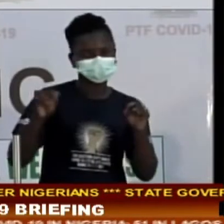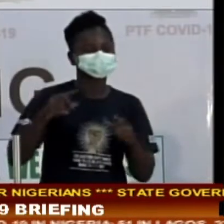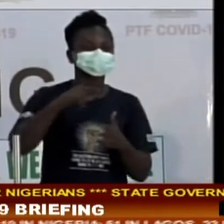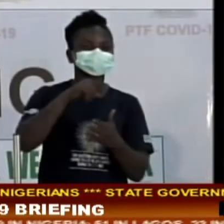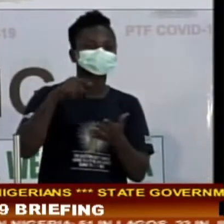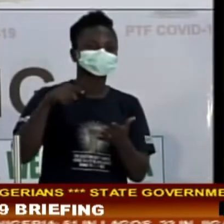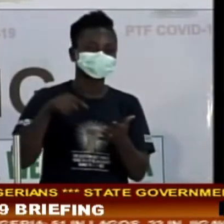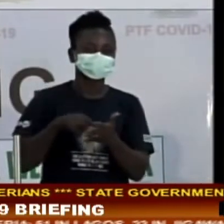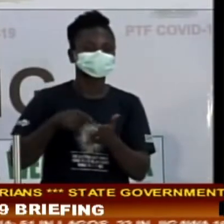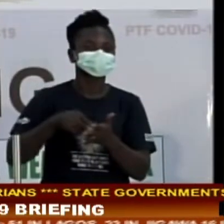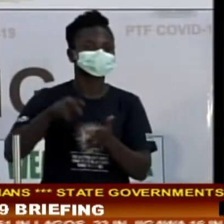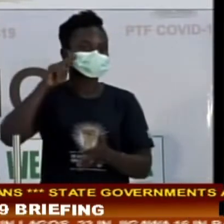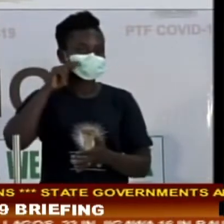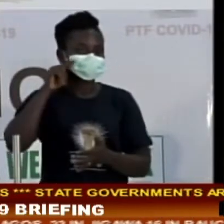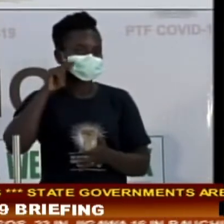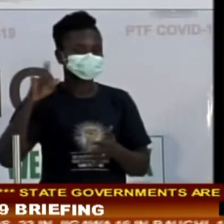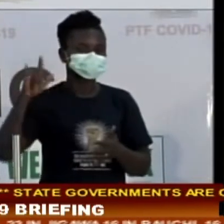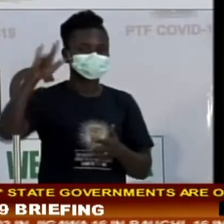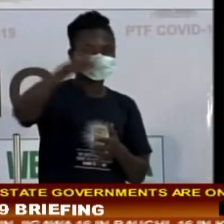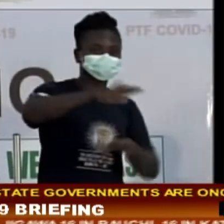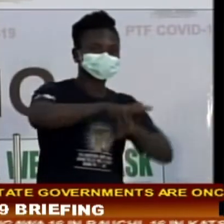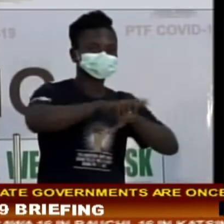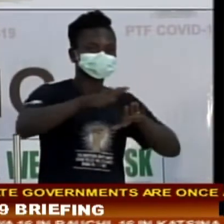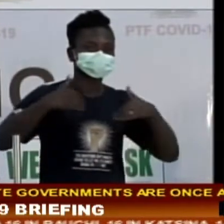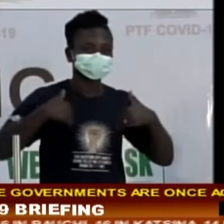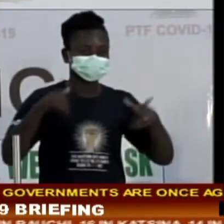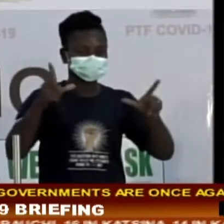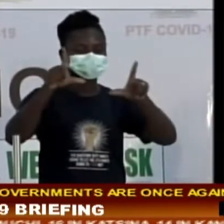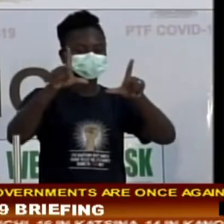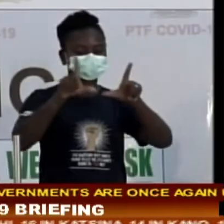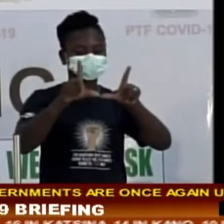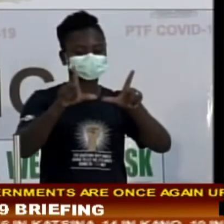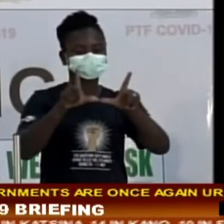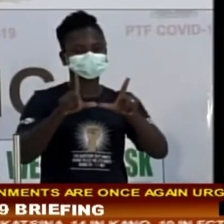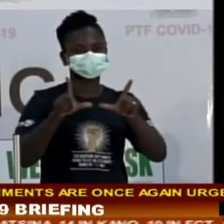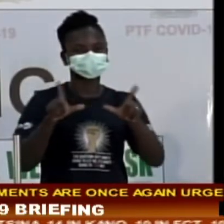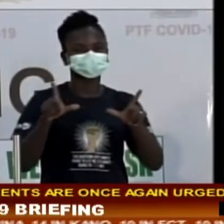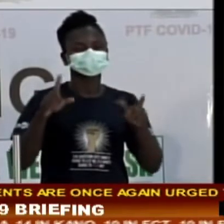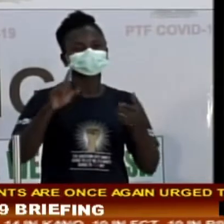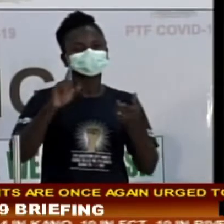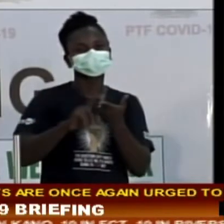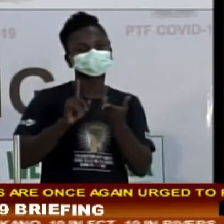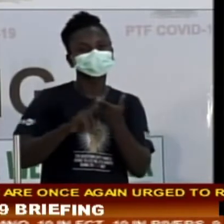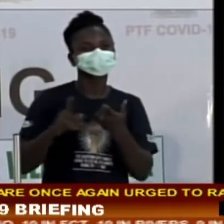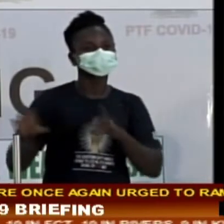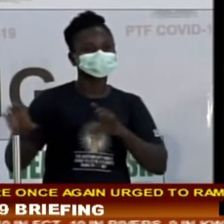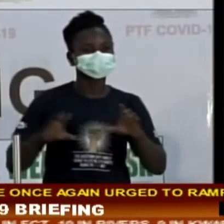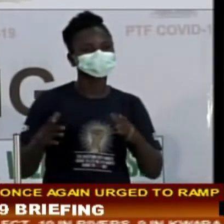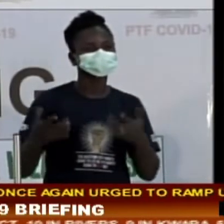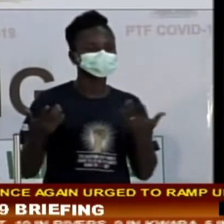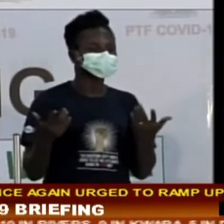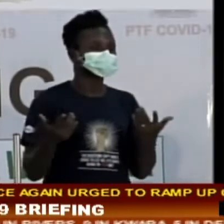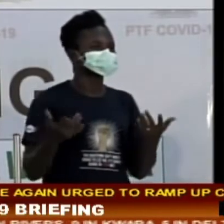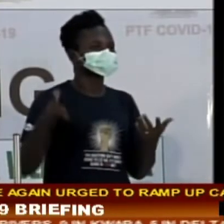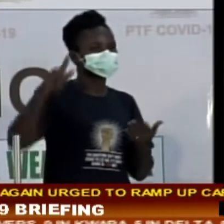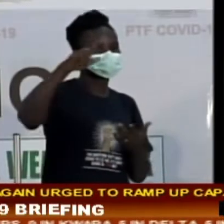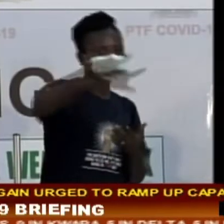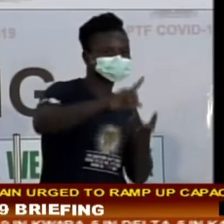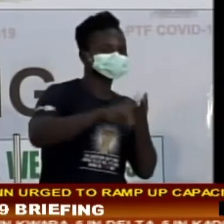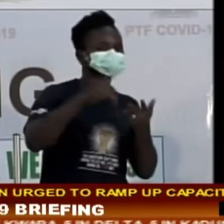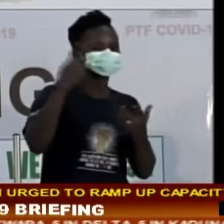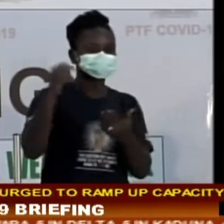uh a license uh to undertake uh commercial uh flights to that country